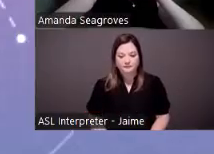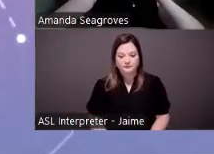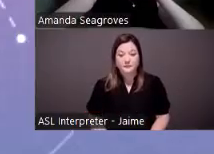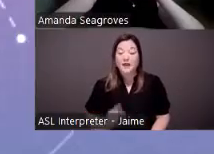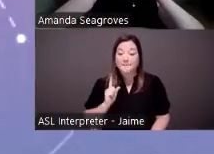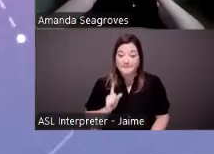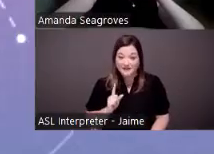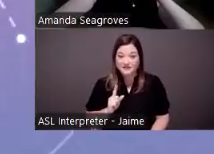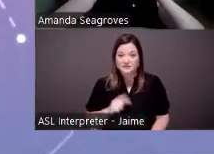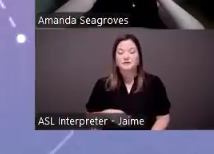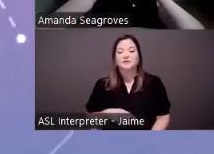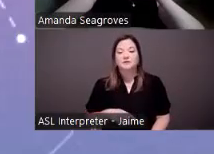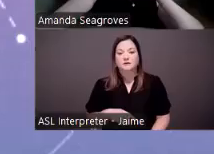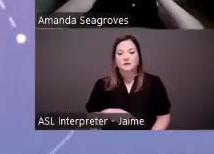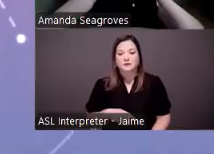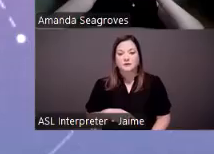But